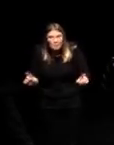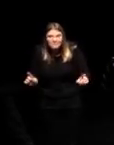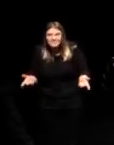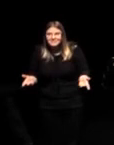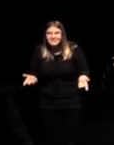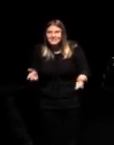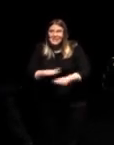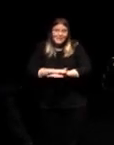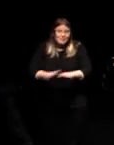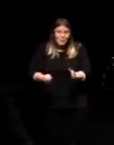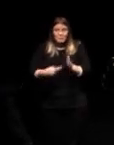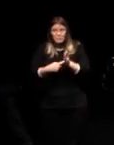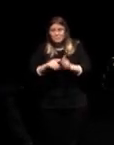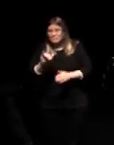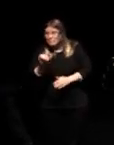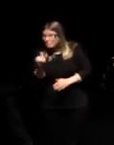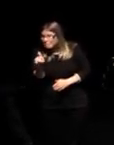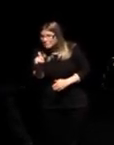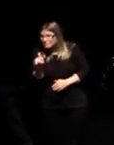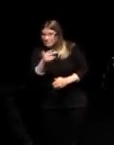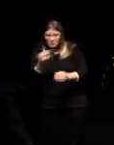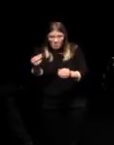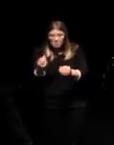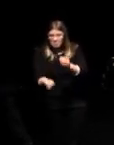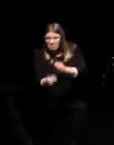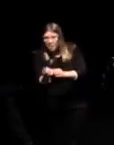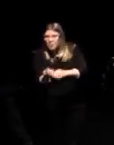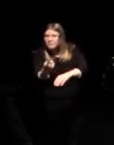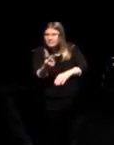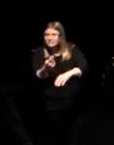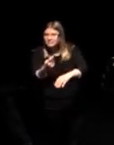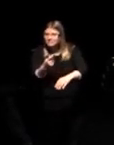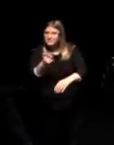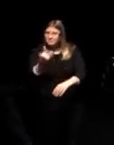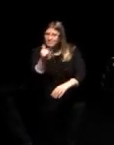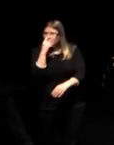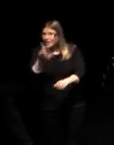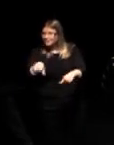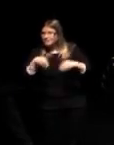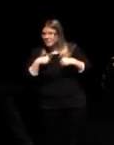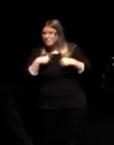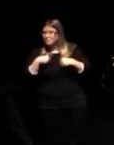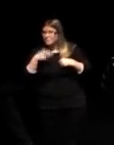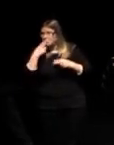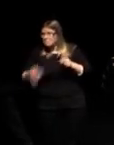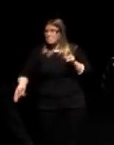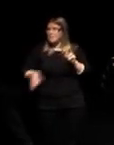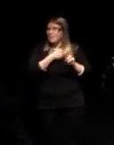It isn't, but it might be at certain moments. If you want to